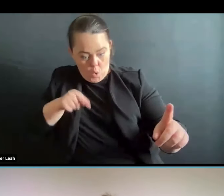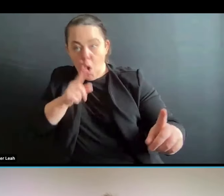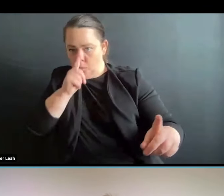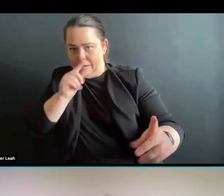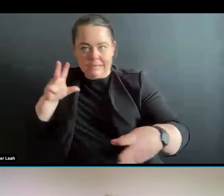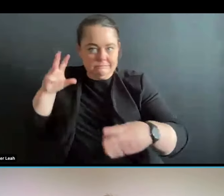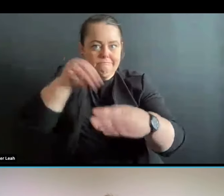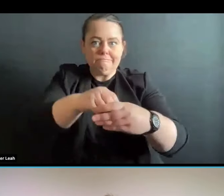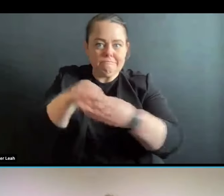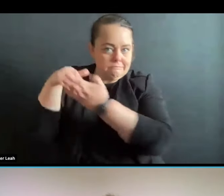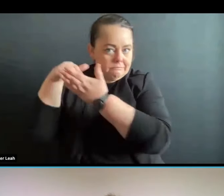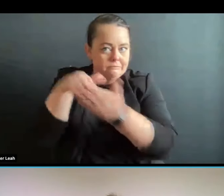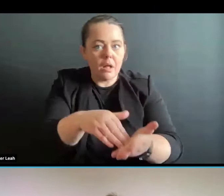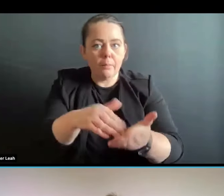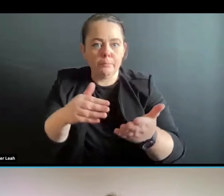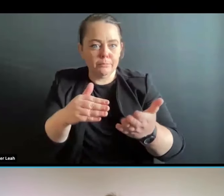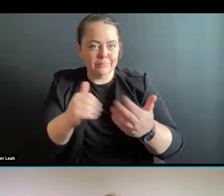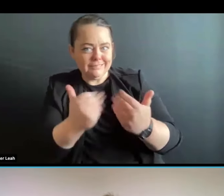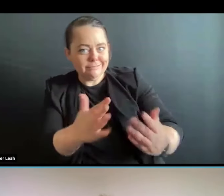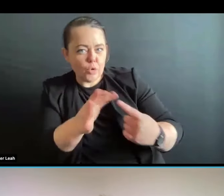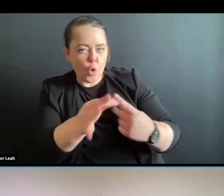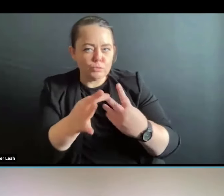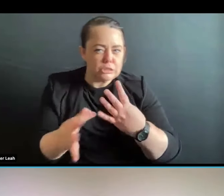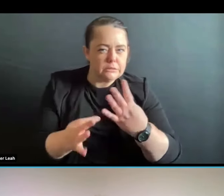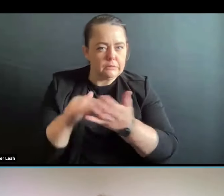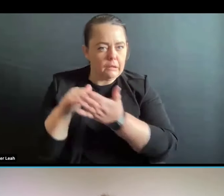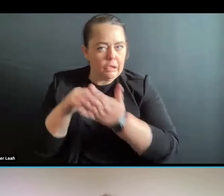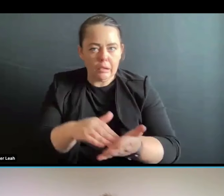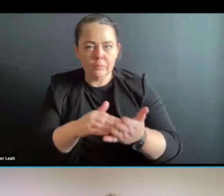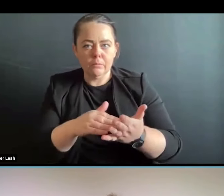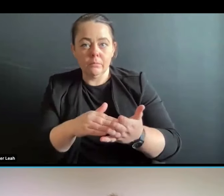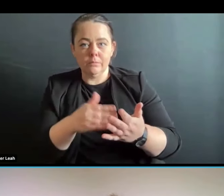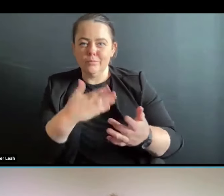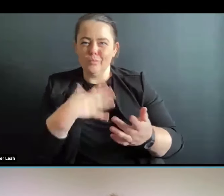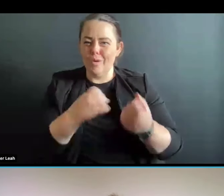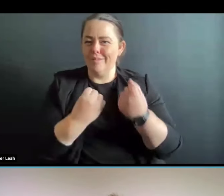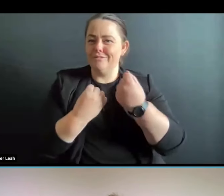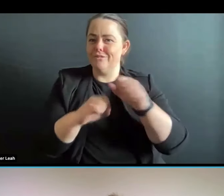there usually are to support providers to avoid